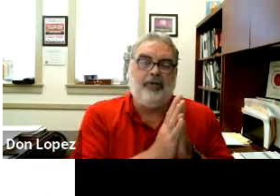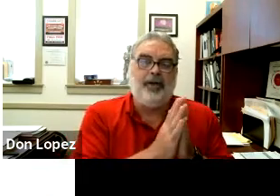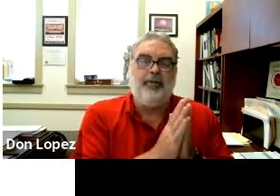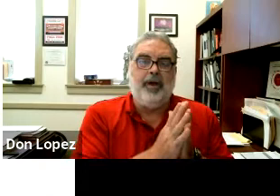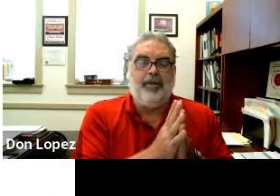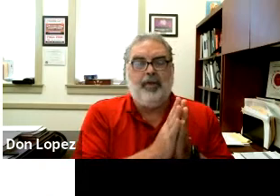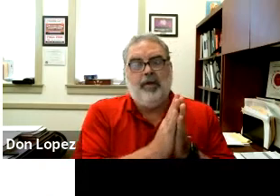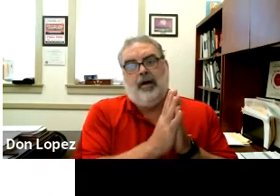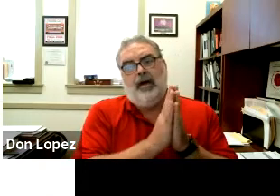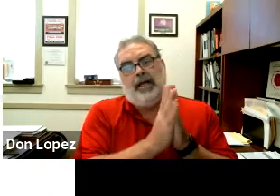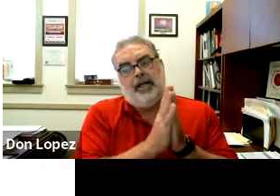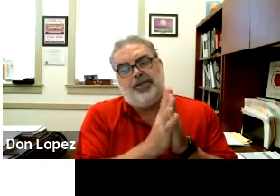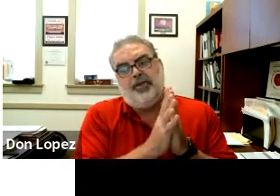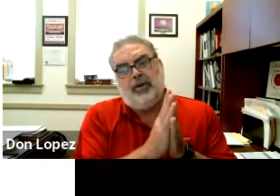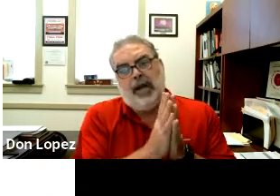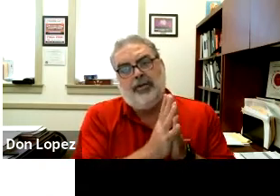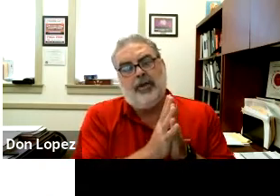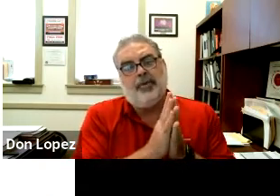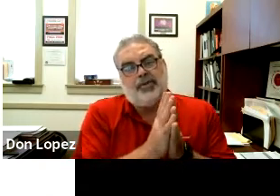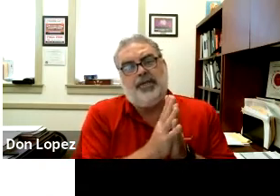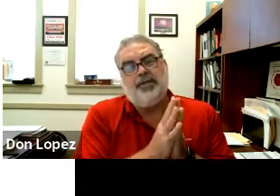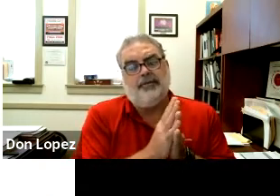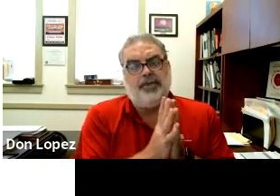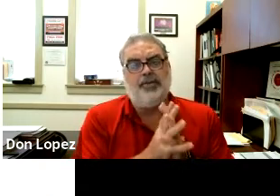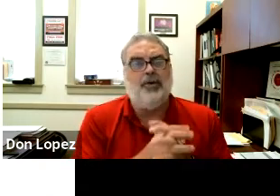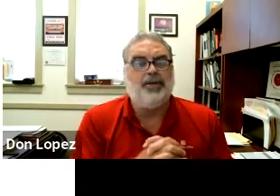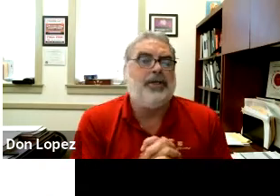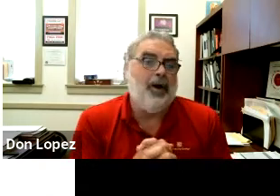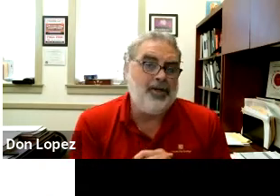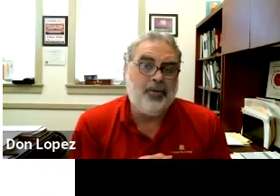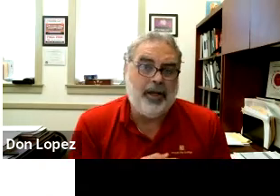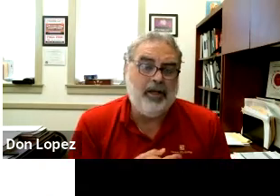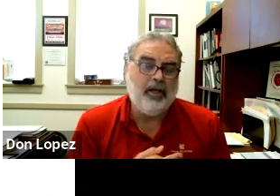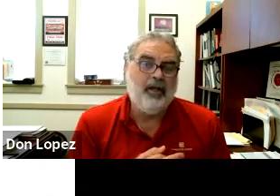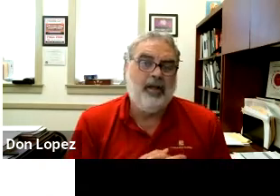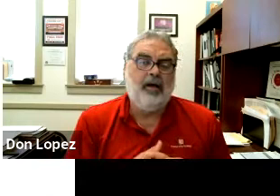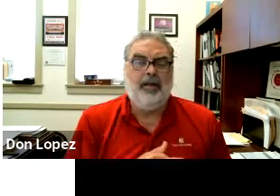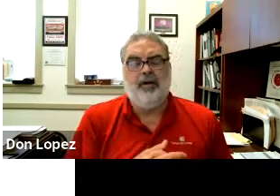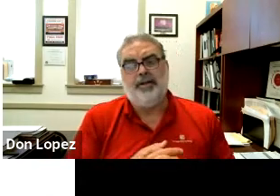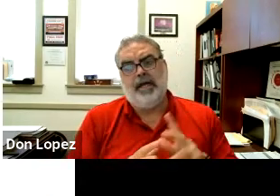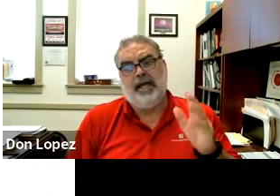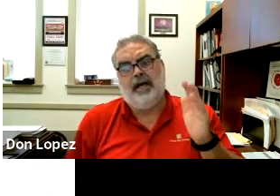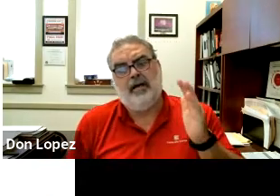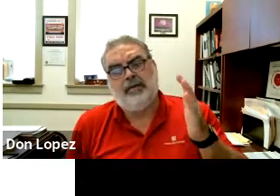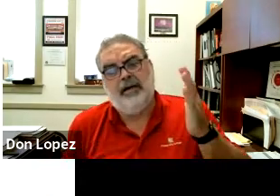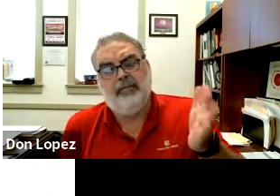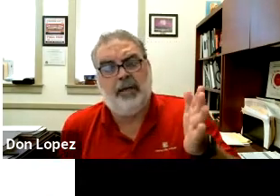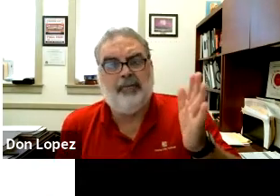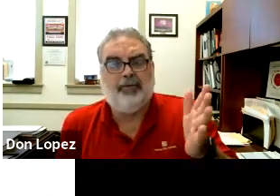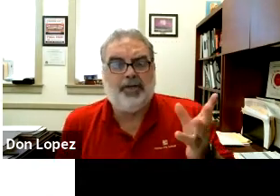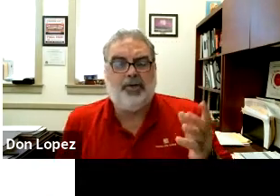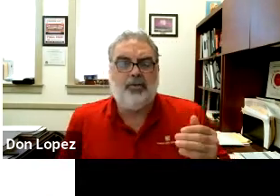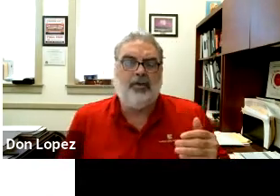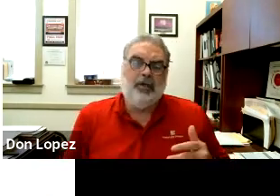seriously flirting with an issue around the percentage of students who actually graduated. There is a kind of a